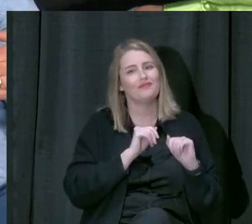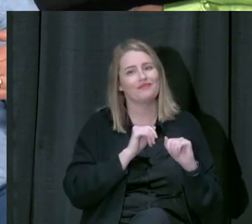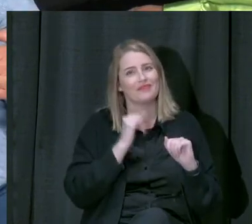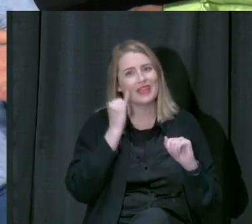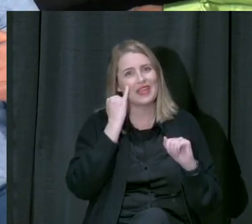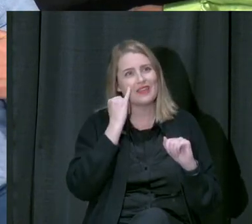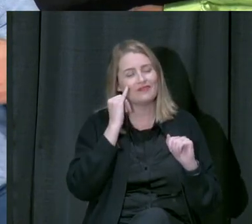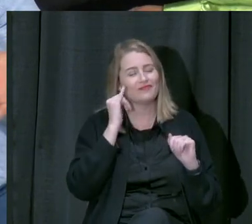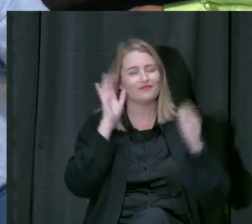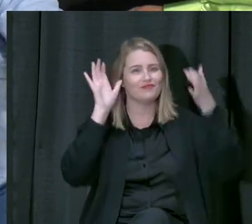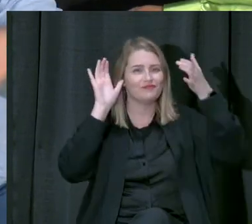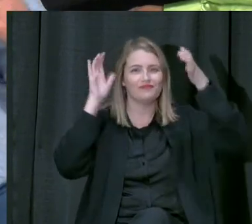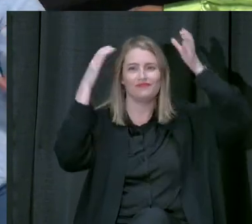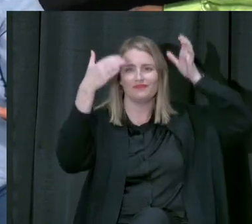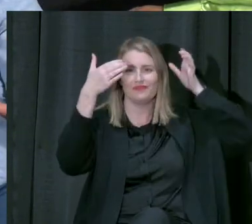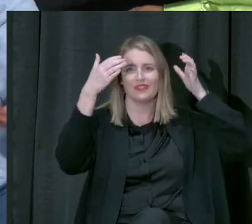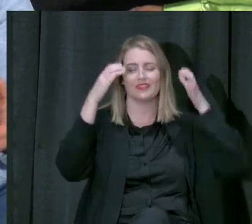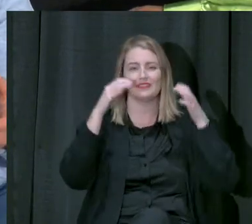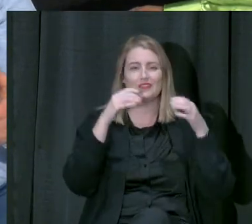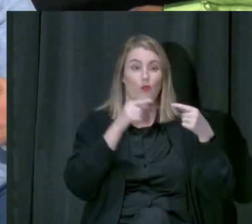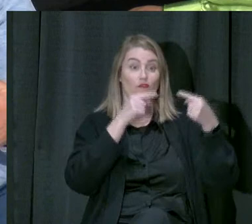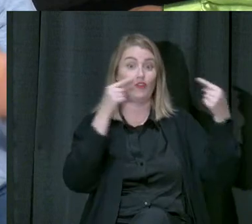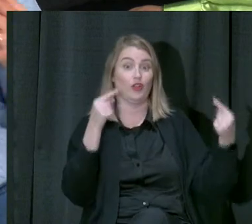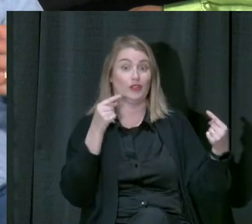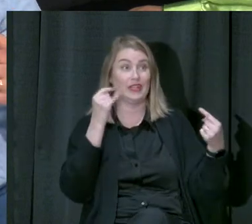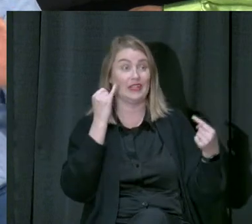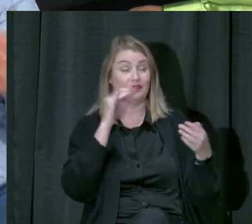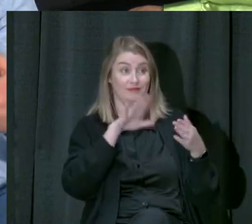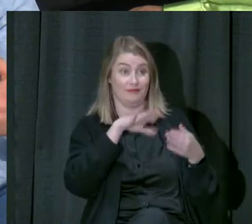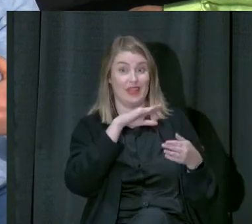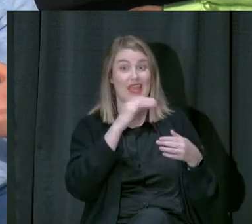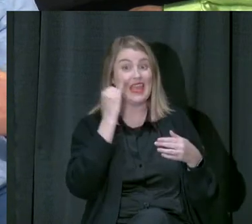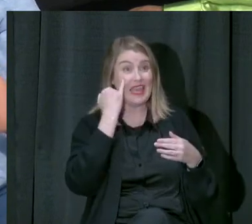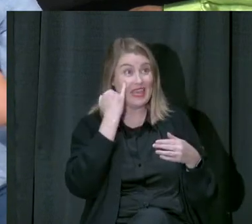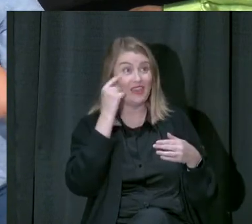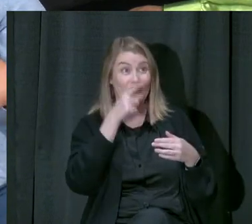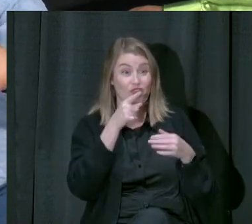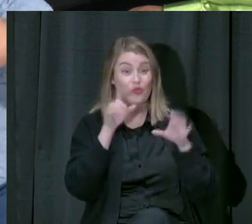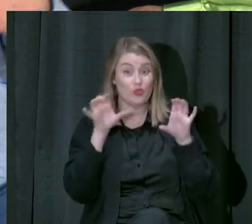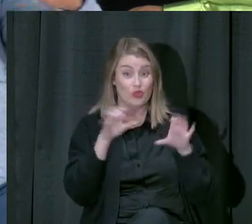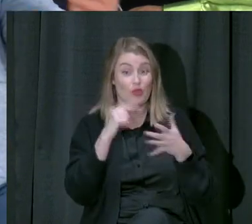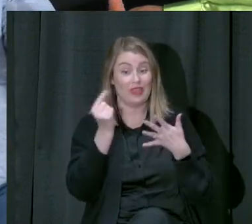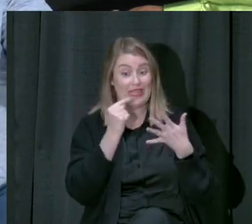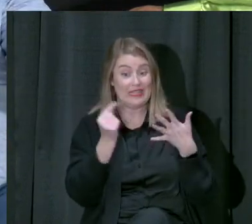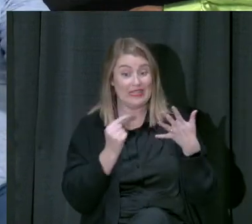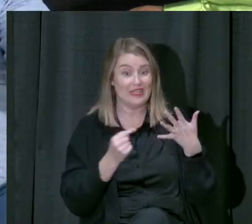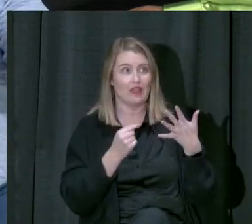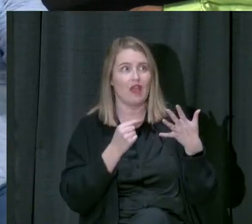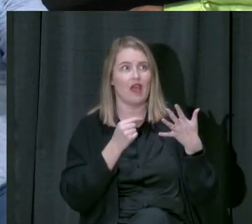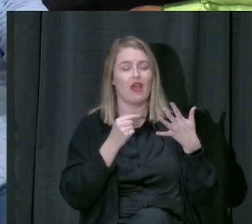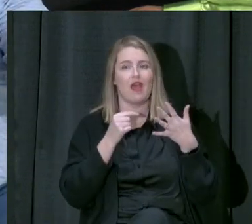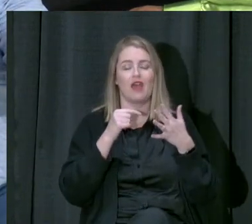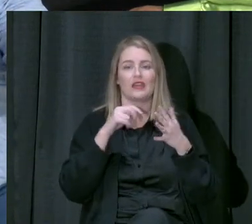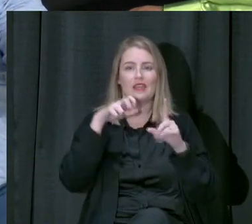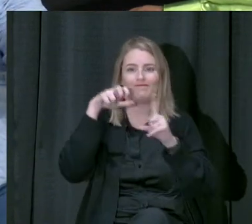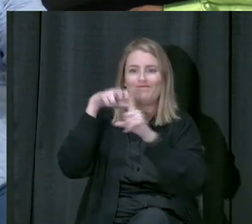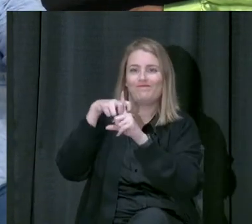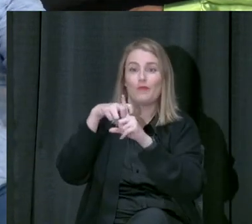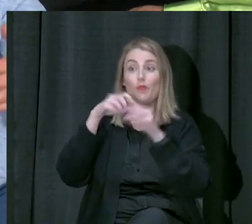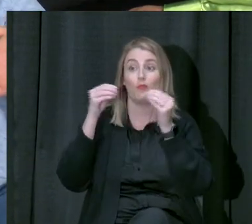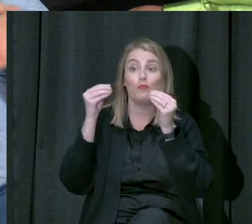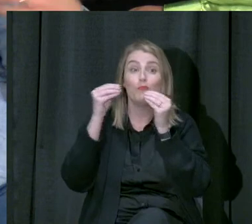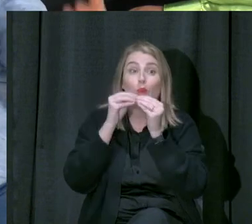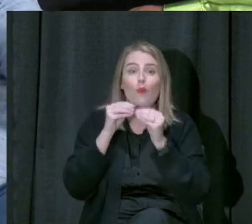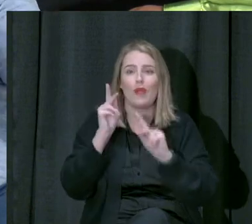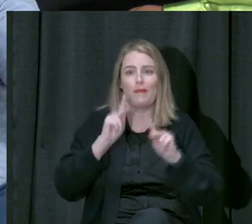it in kind of like the reverse and you say, well, listen, by doing this, I'm gonna reach a bigger audience,